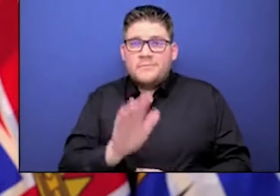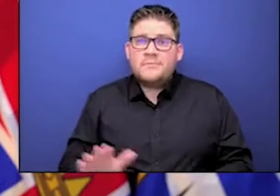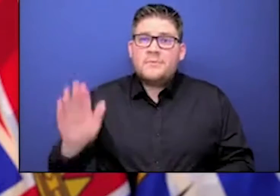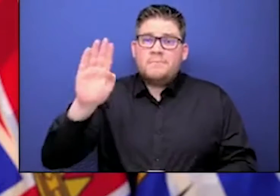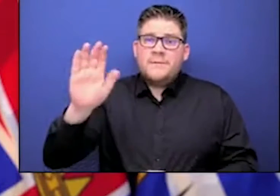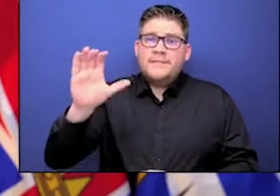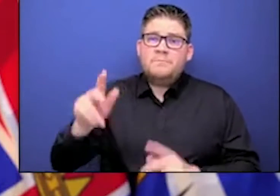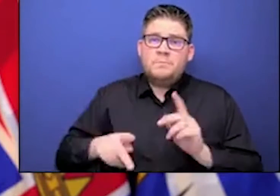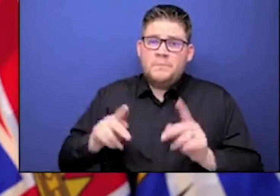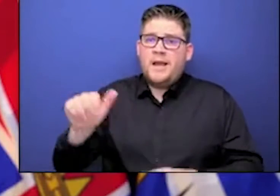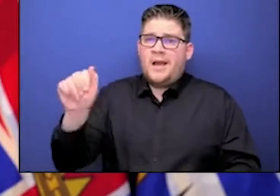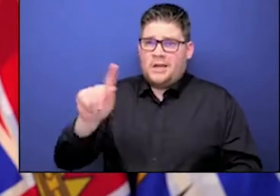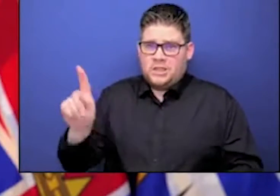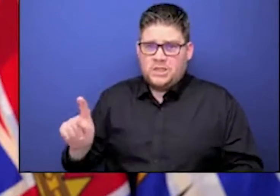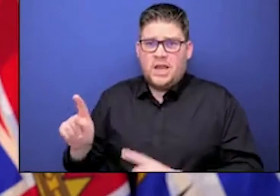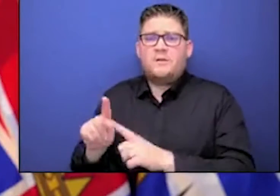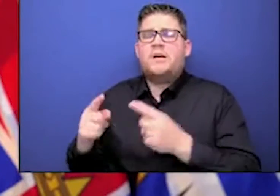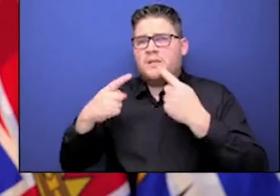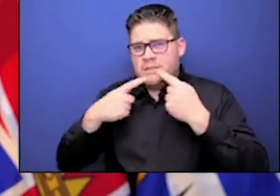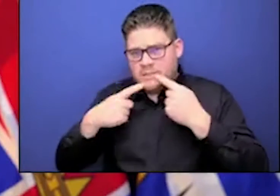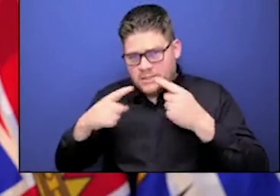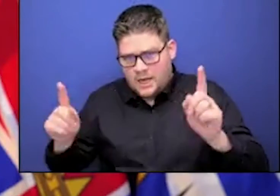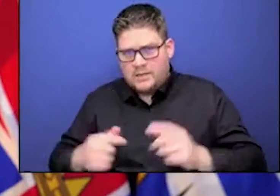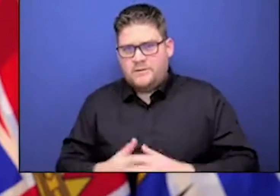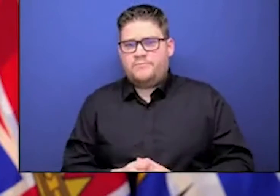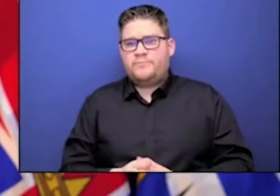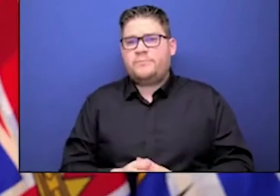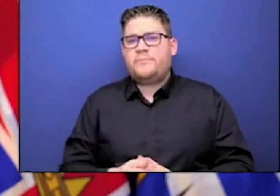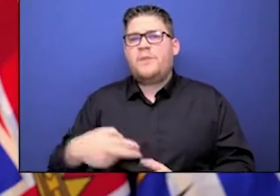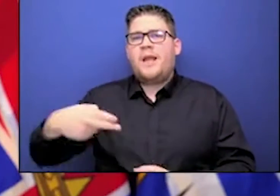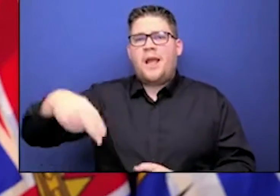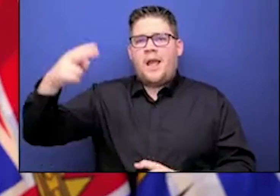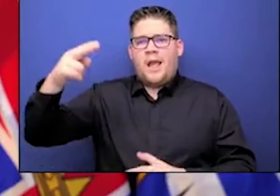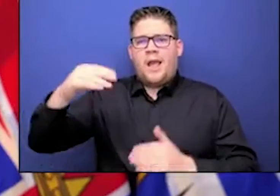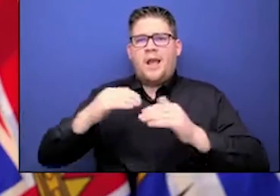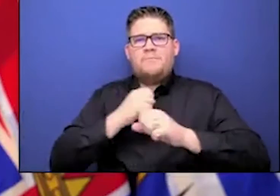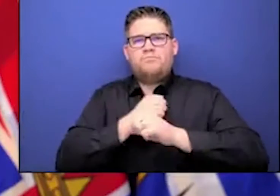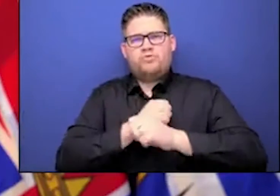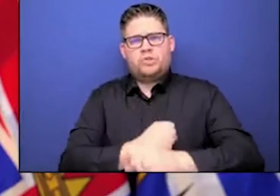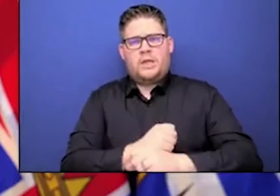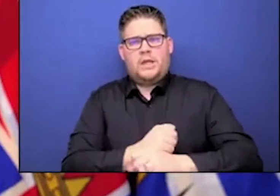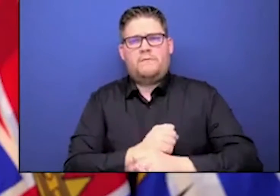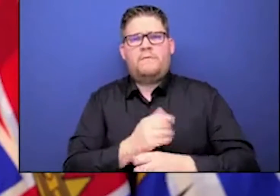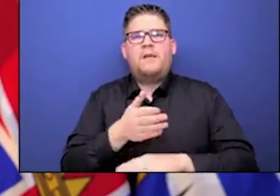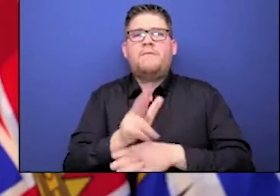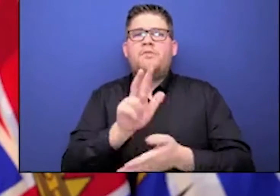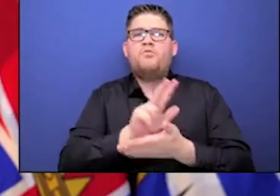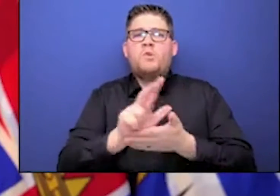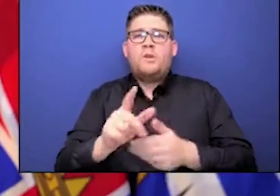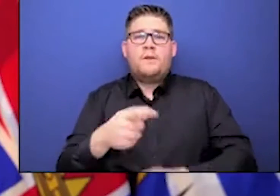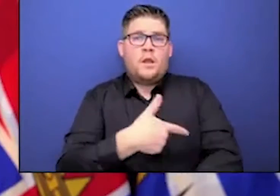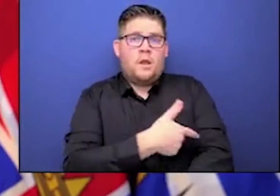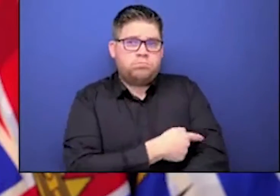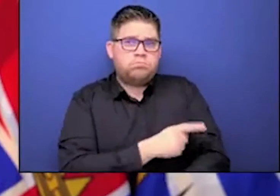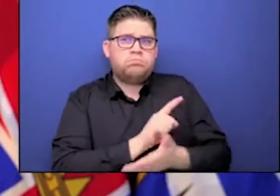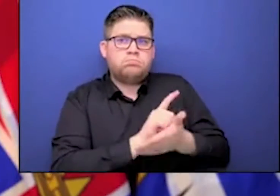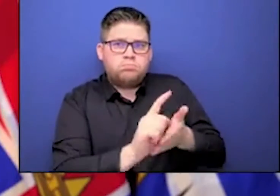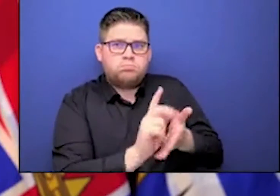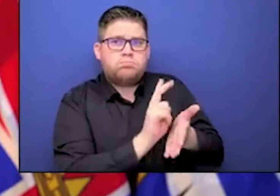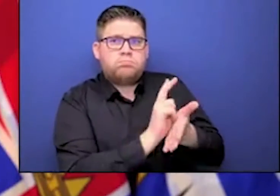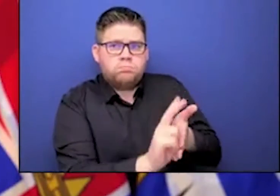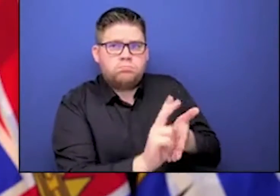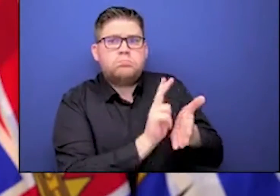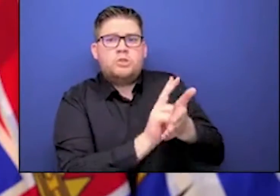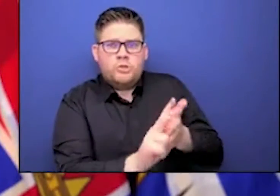AstraZeneca vaccine works well. It has high levels of protection after 3 weeks. And we know that we